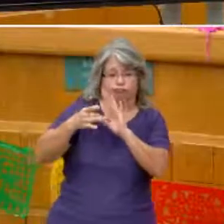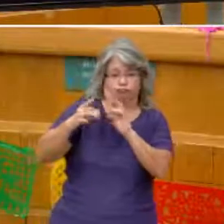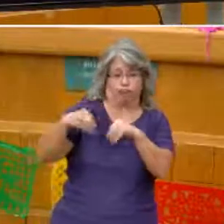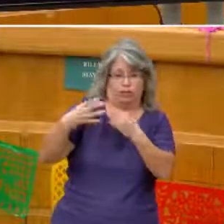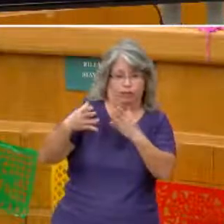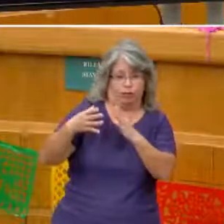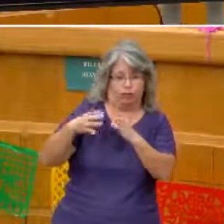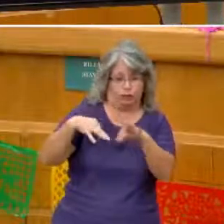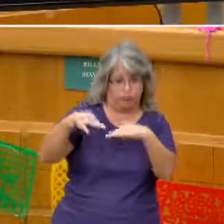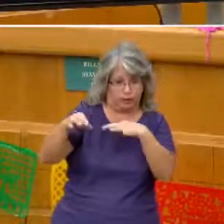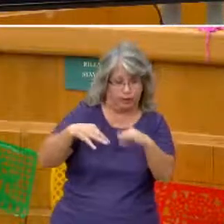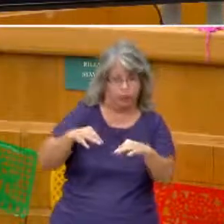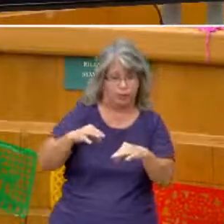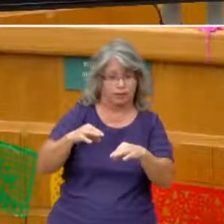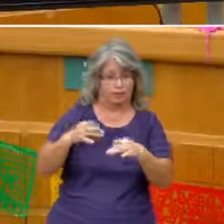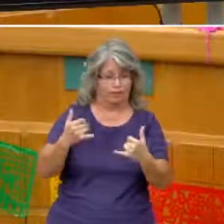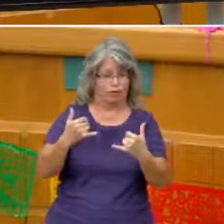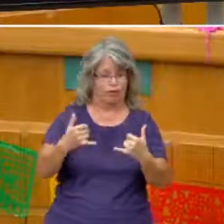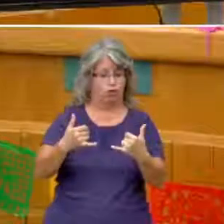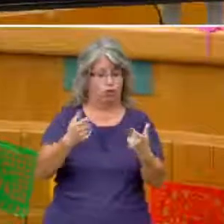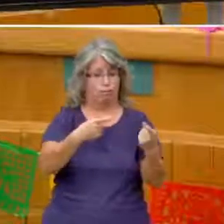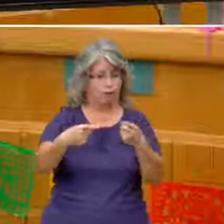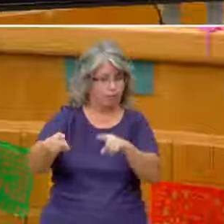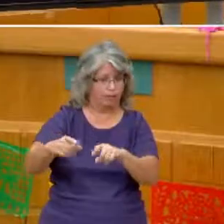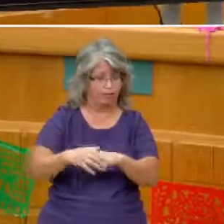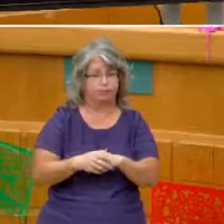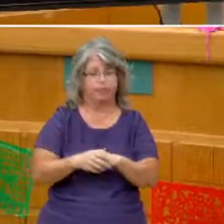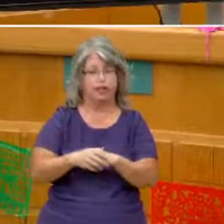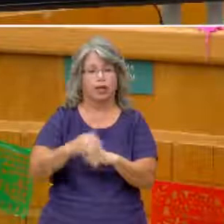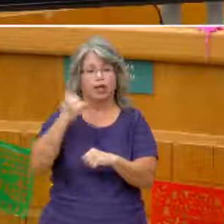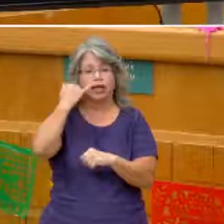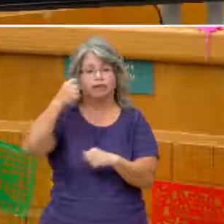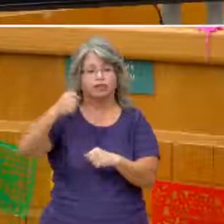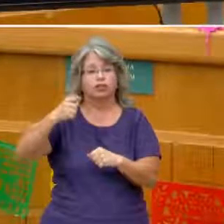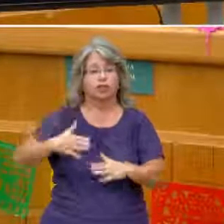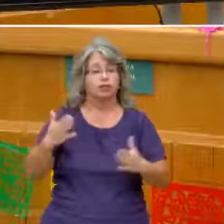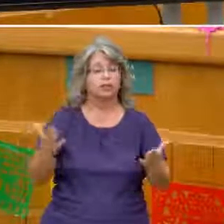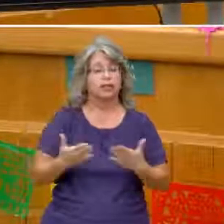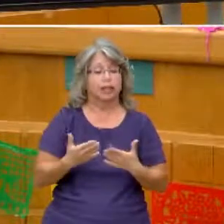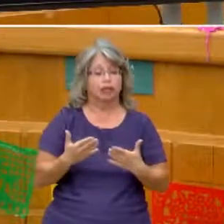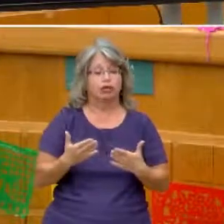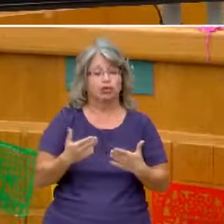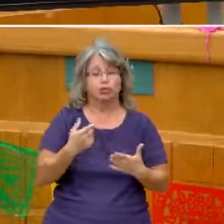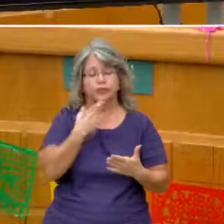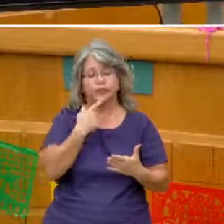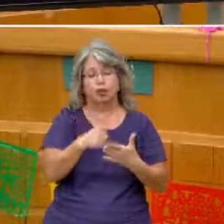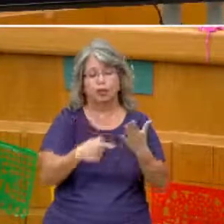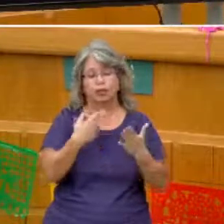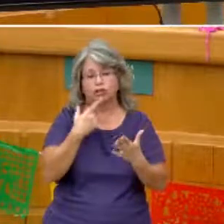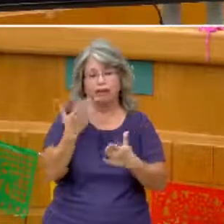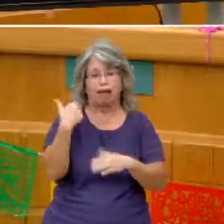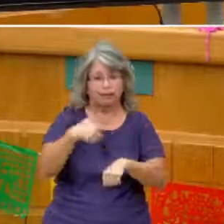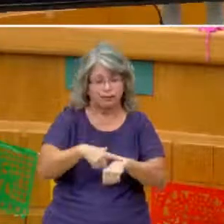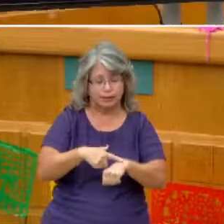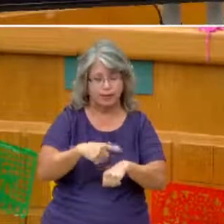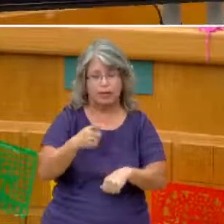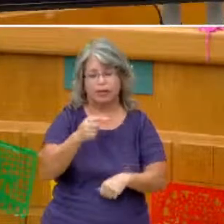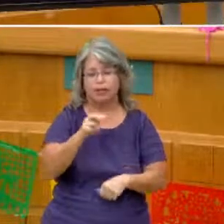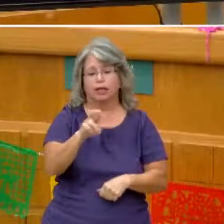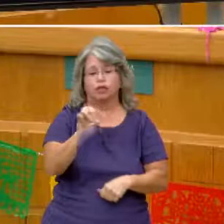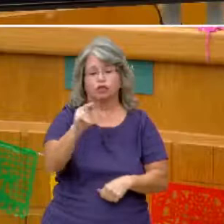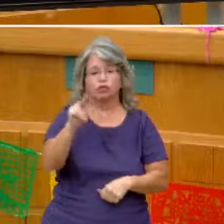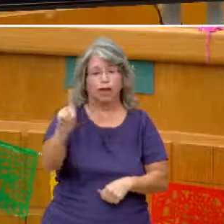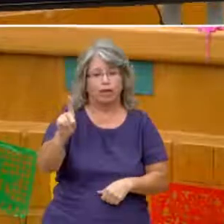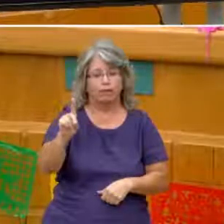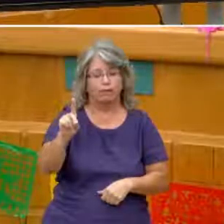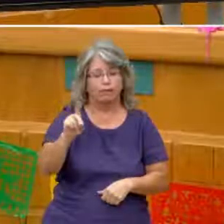here, she'd repeat what she said at the last press conference. The trend is our friend. Hospitalization numbers are